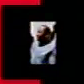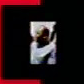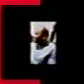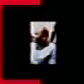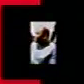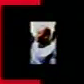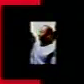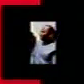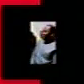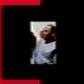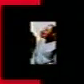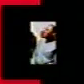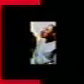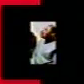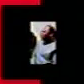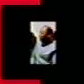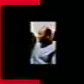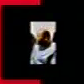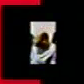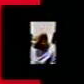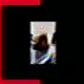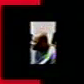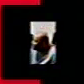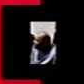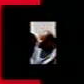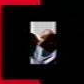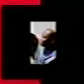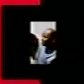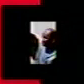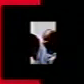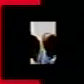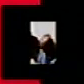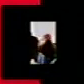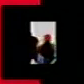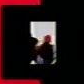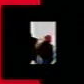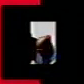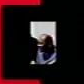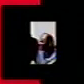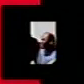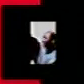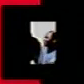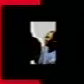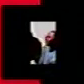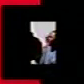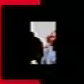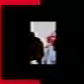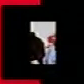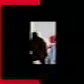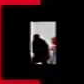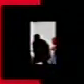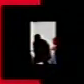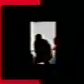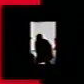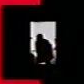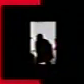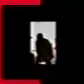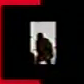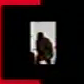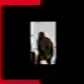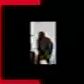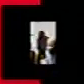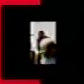to destroy that work of the devil in your body in Jesus' name. When